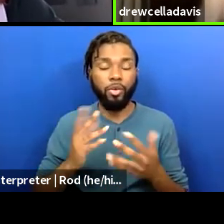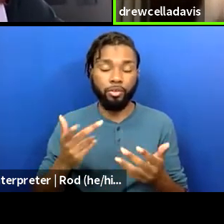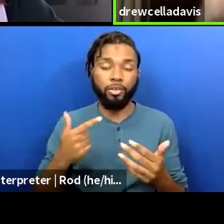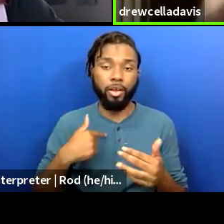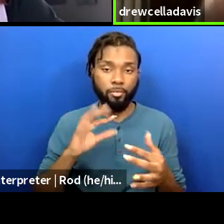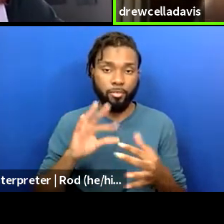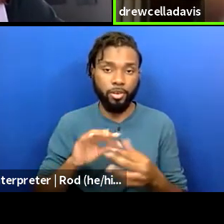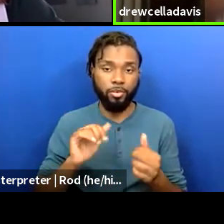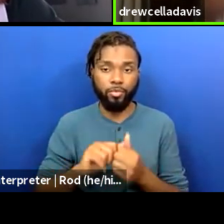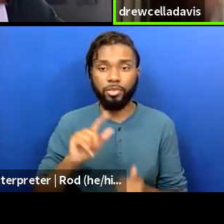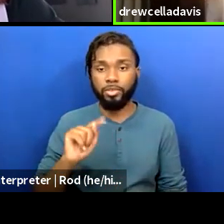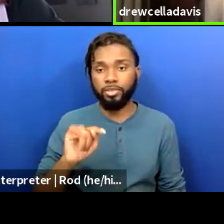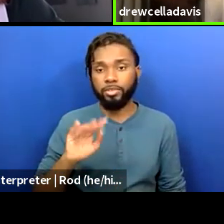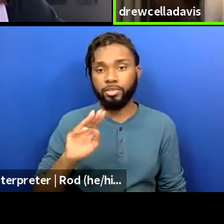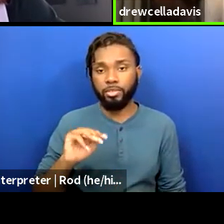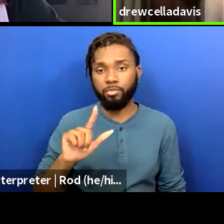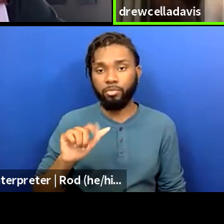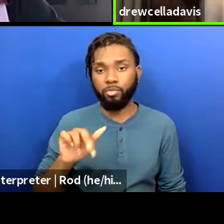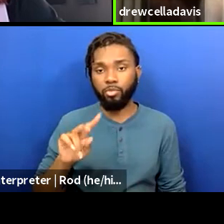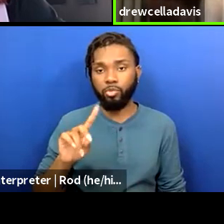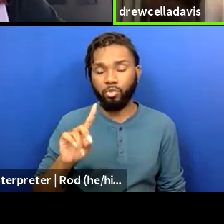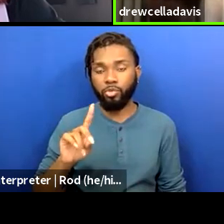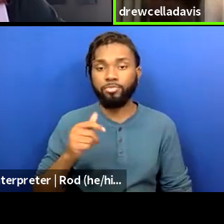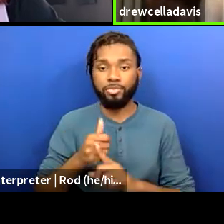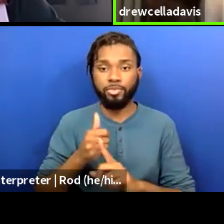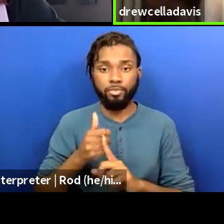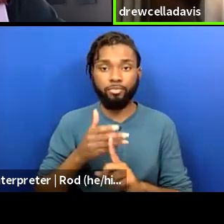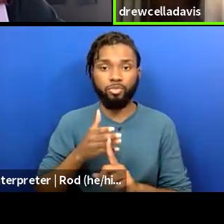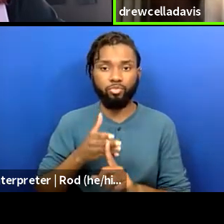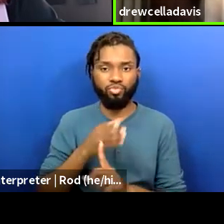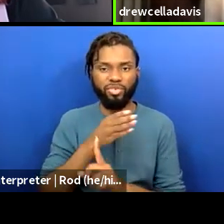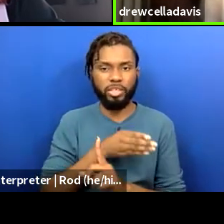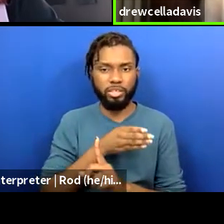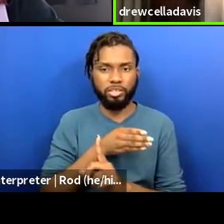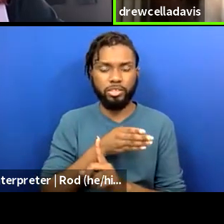Tim Lord, who was the previous